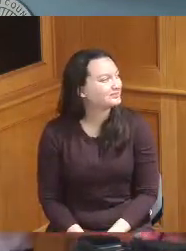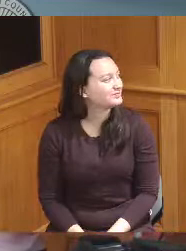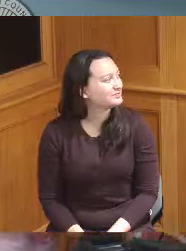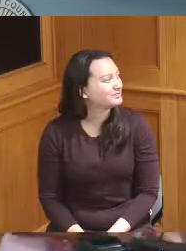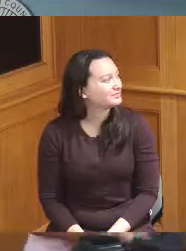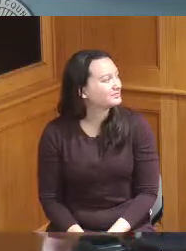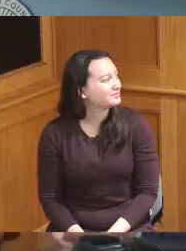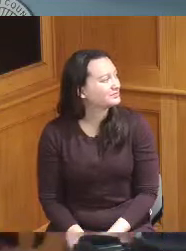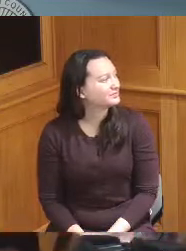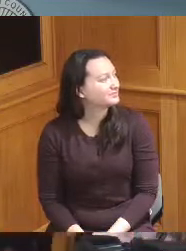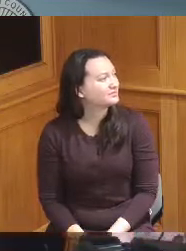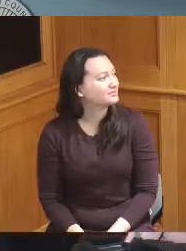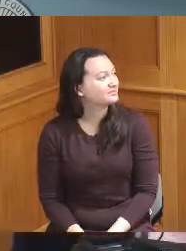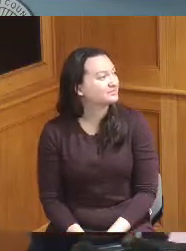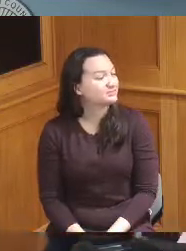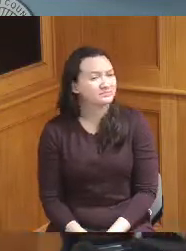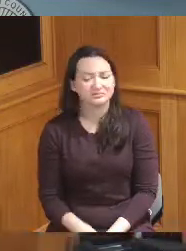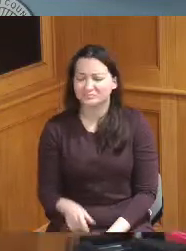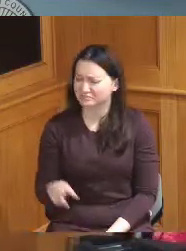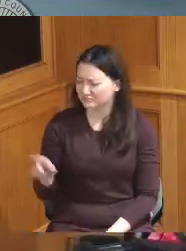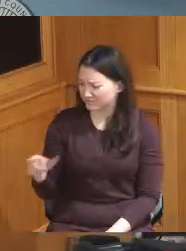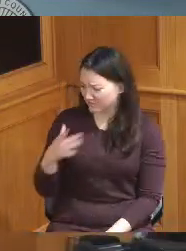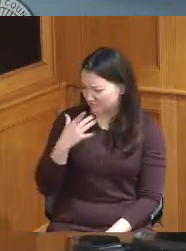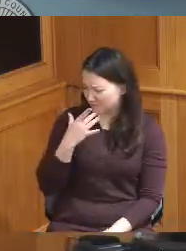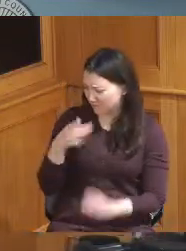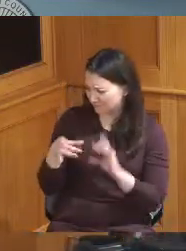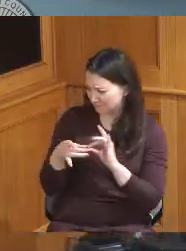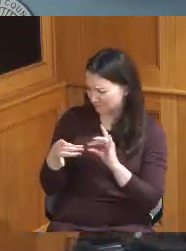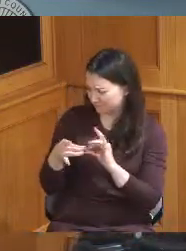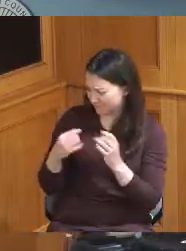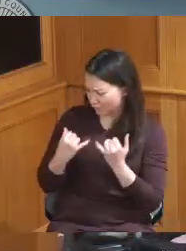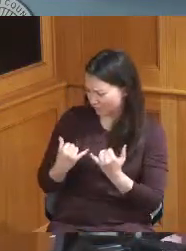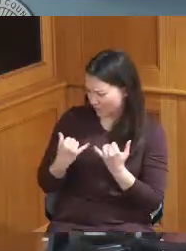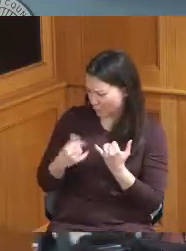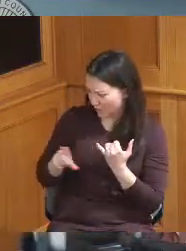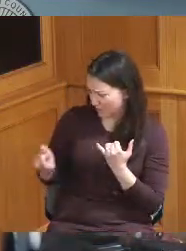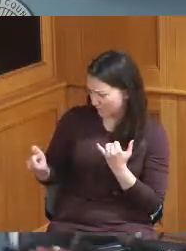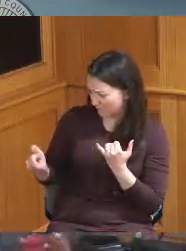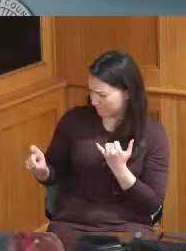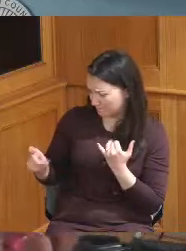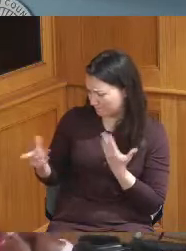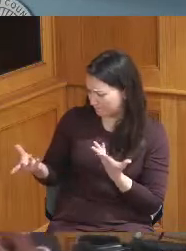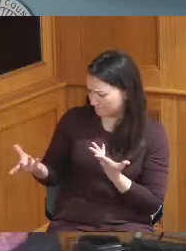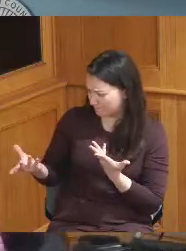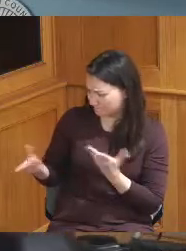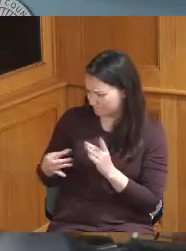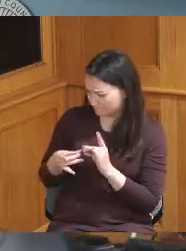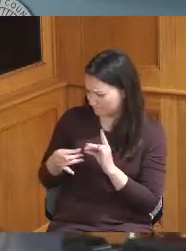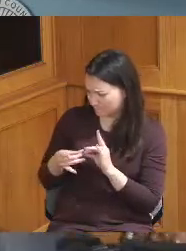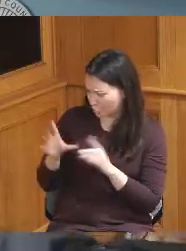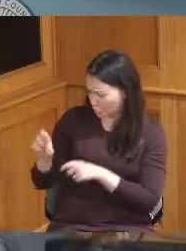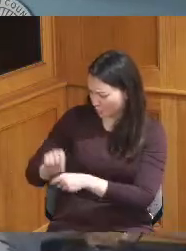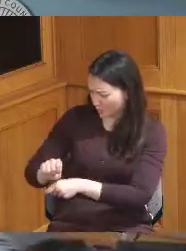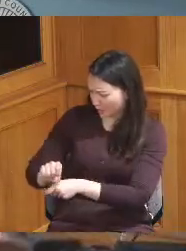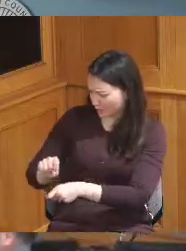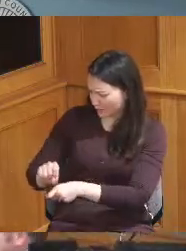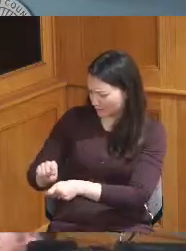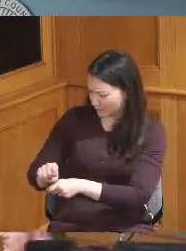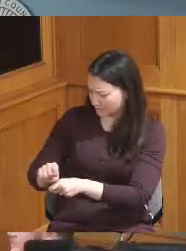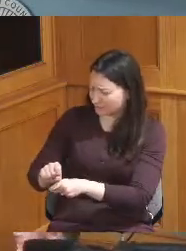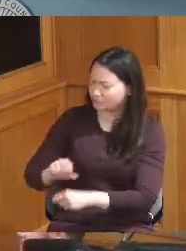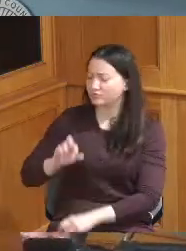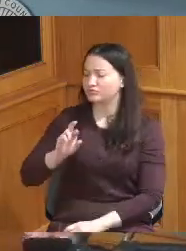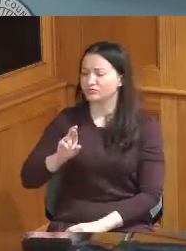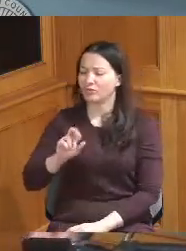Doc, would you like to say a moment of, want to say a word right here about your work in